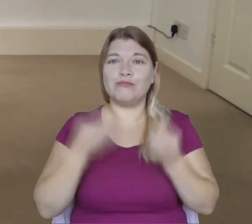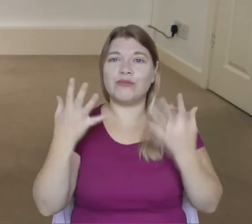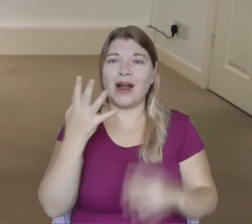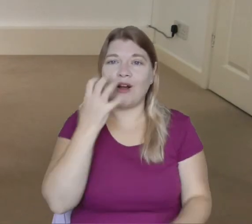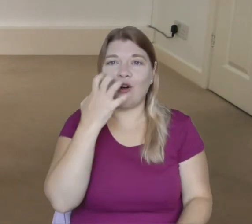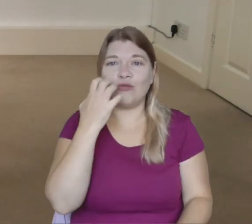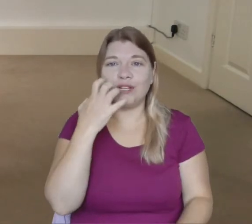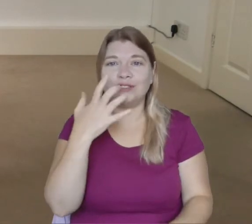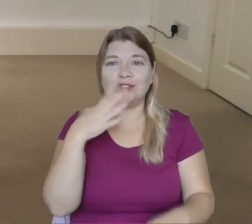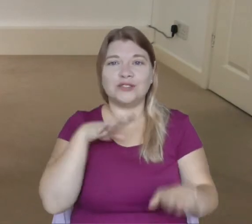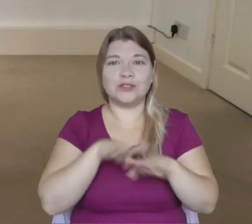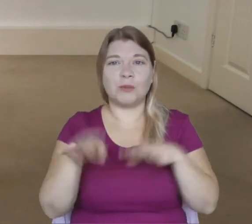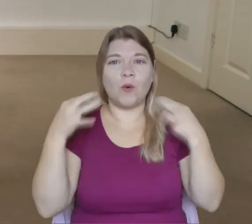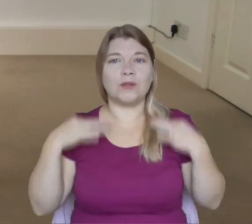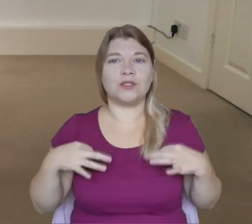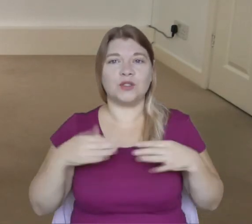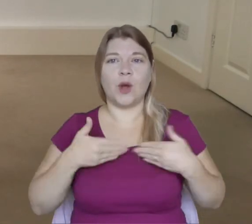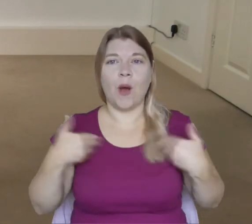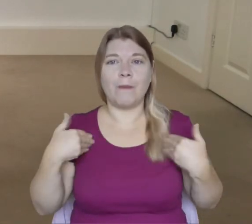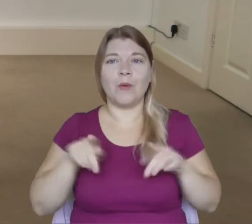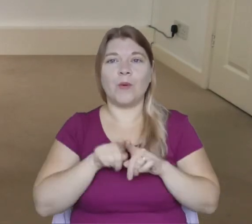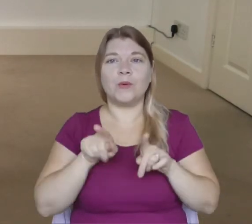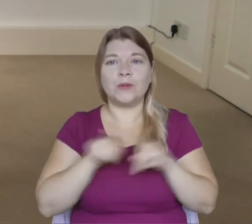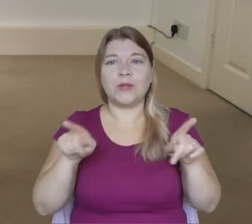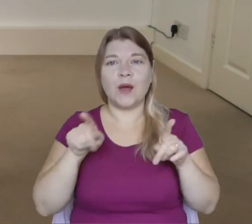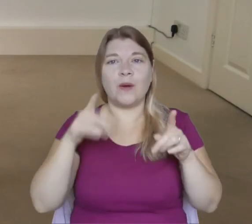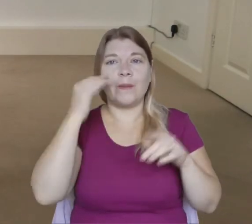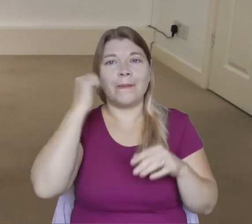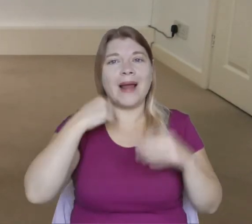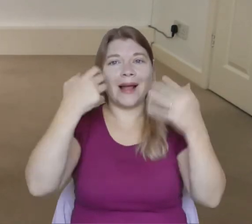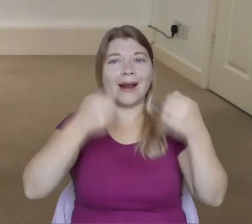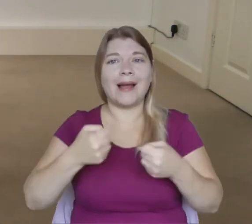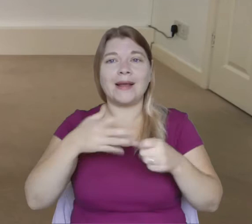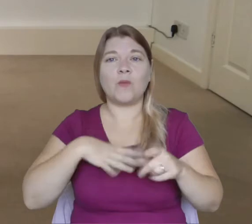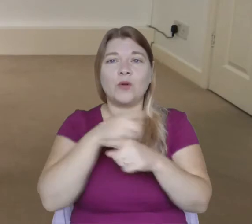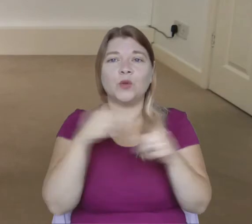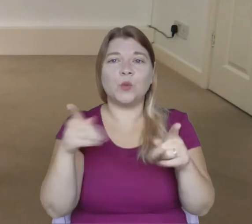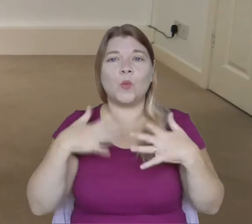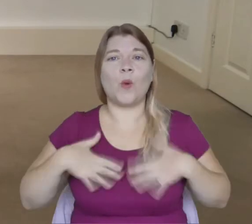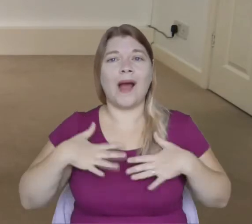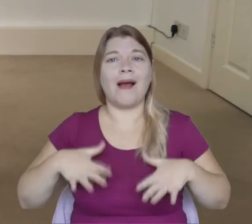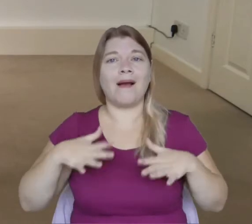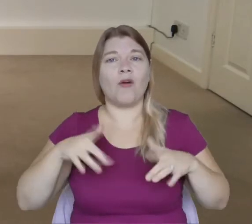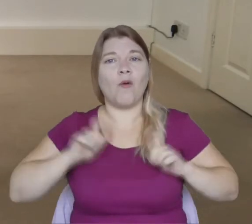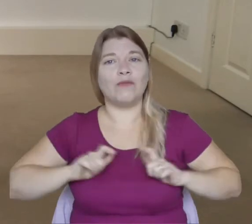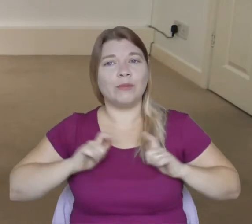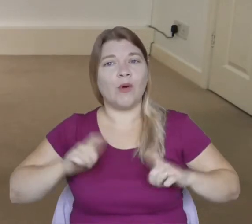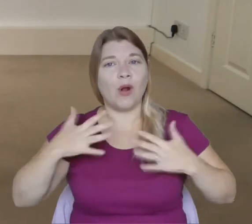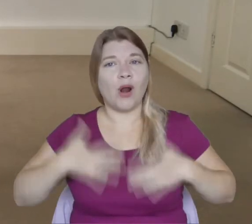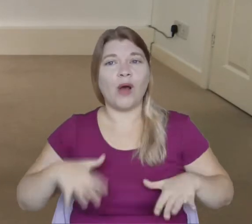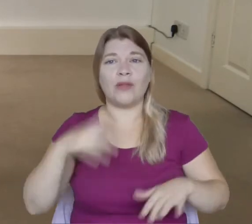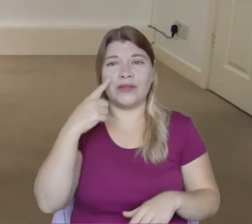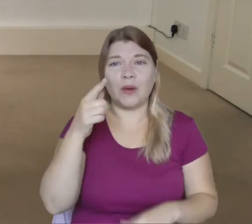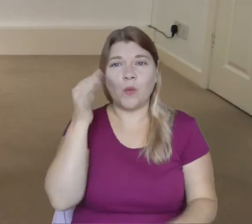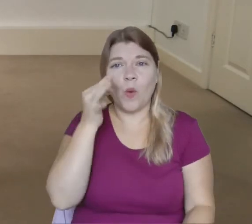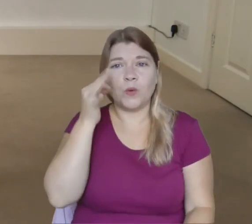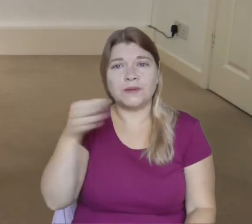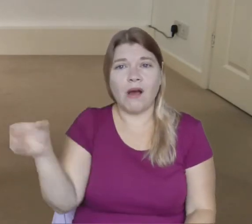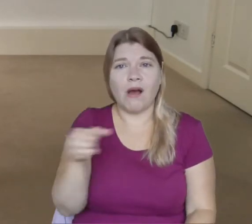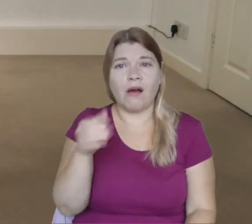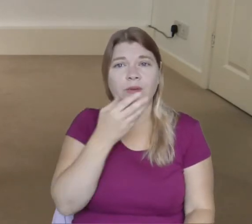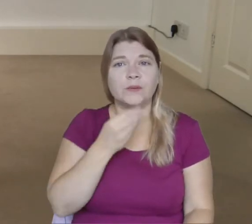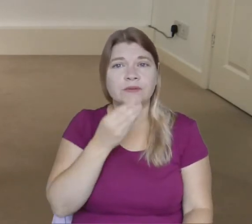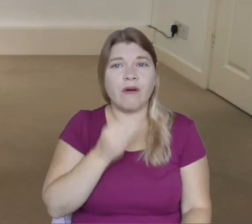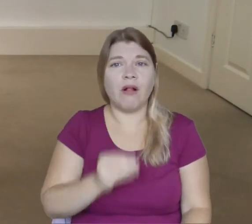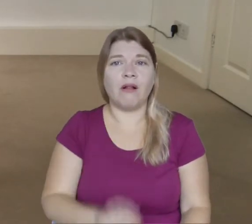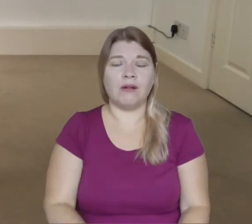and black leggings. I suggest you wear something that you feel comfortable moving in as well. Probably a good idea to have a bit of water